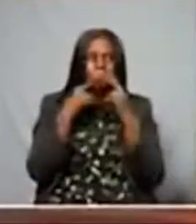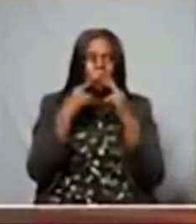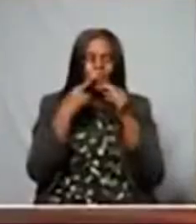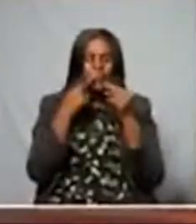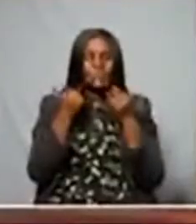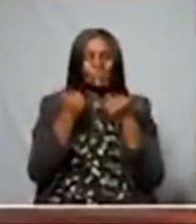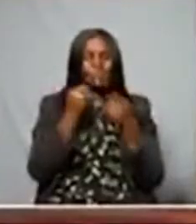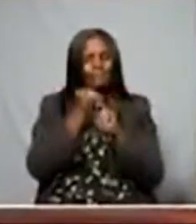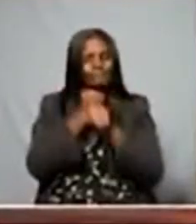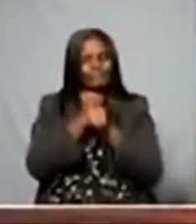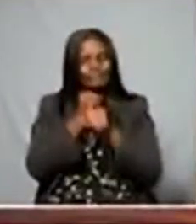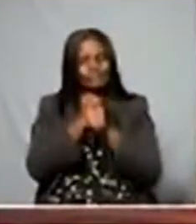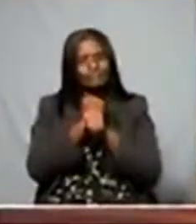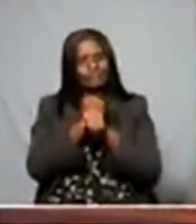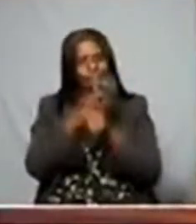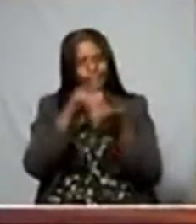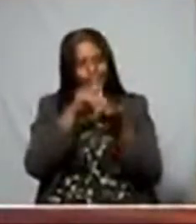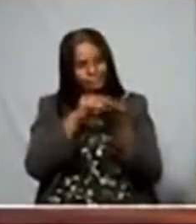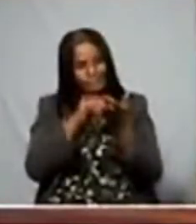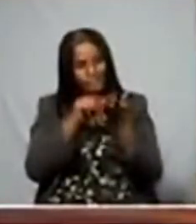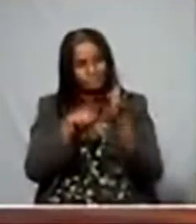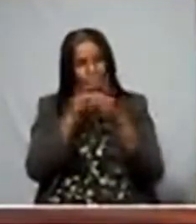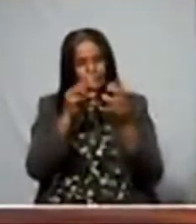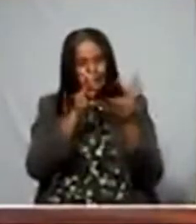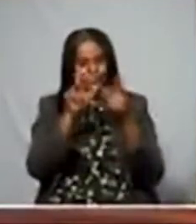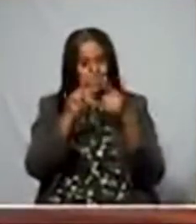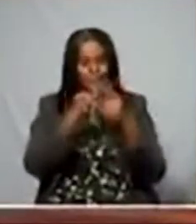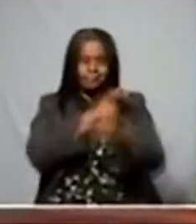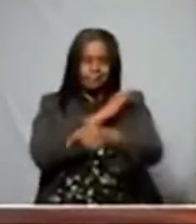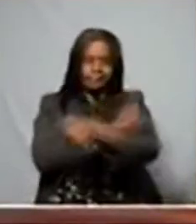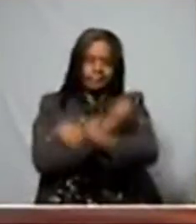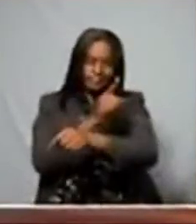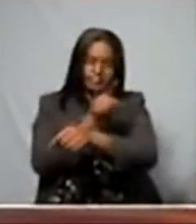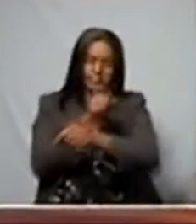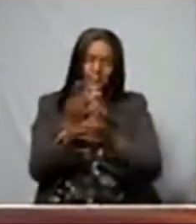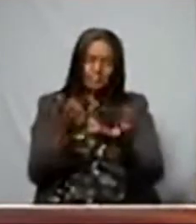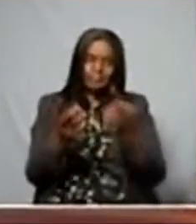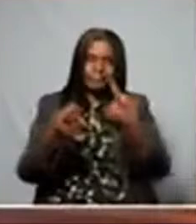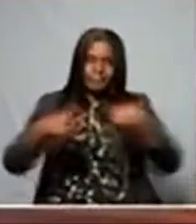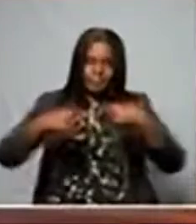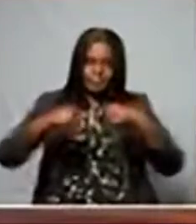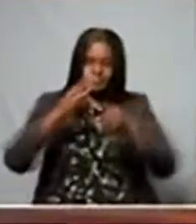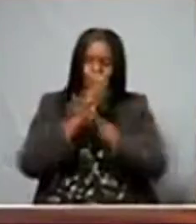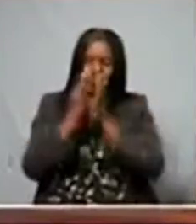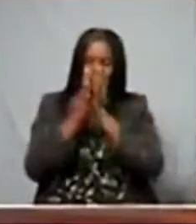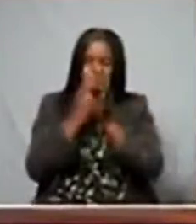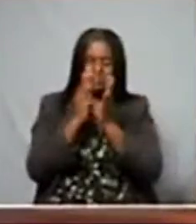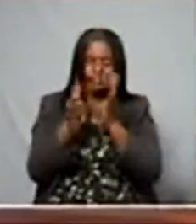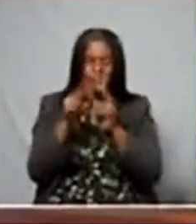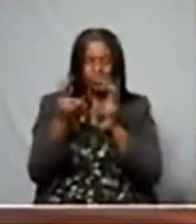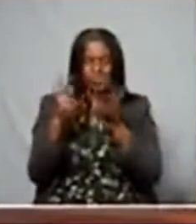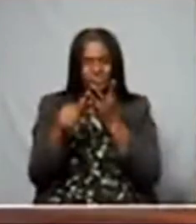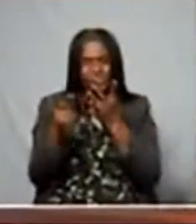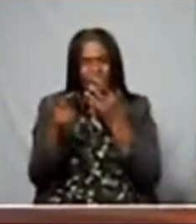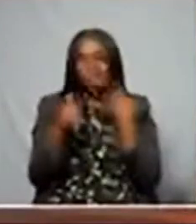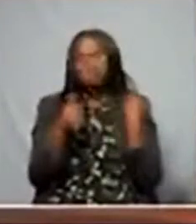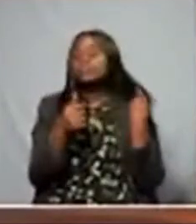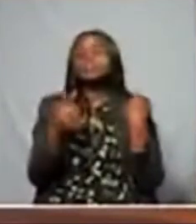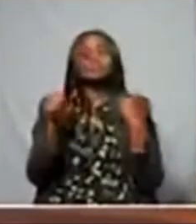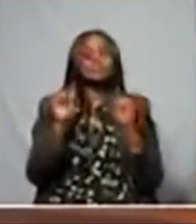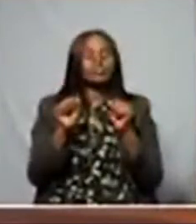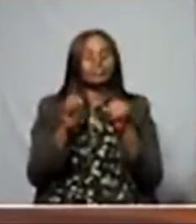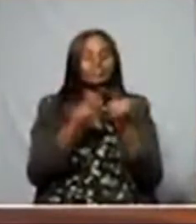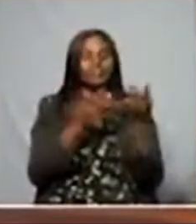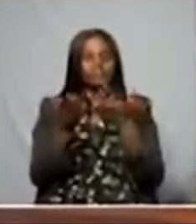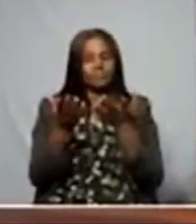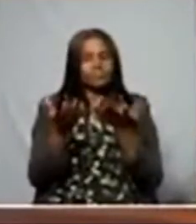it's an effort where as we decentralize, we find a way to empower the local contractors so that they are able to